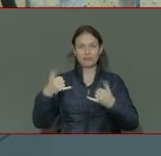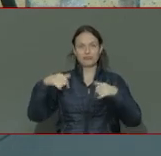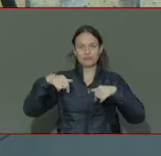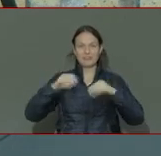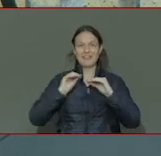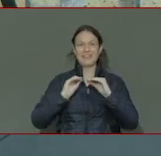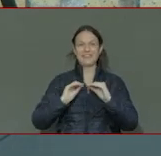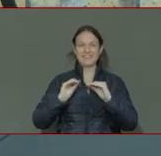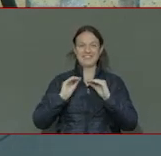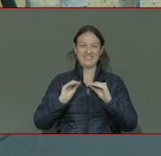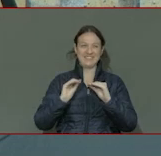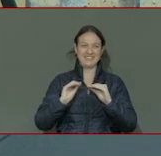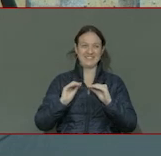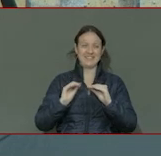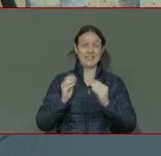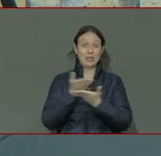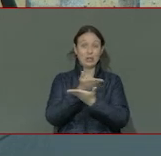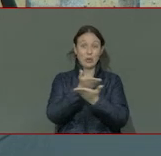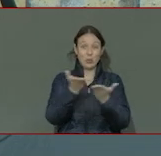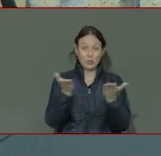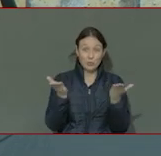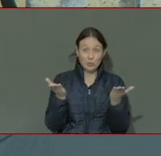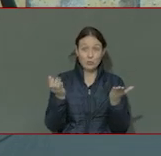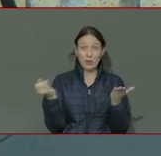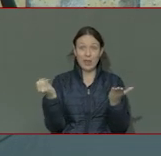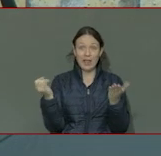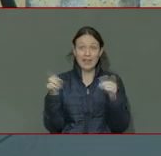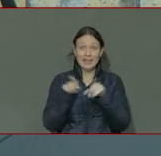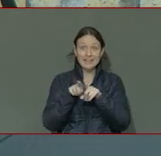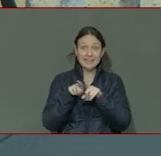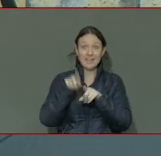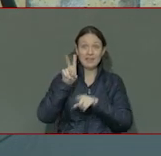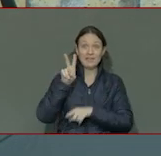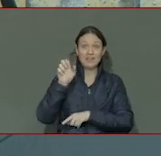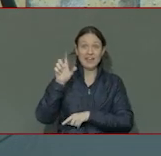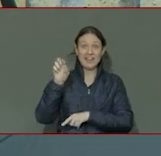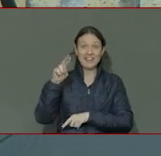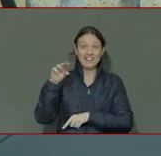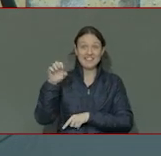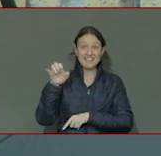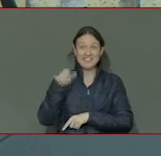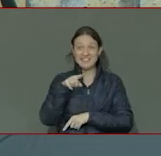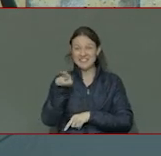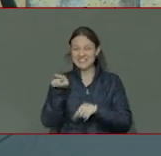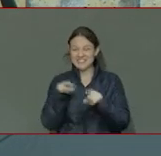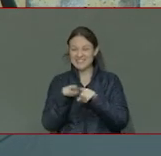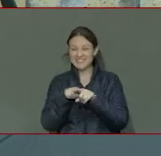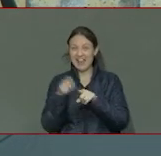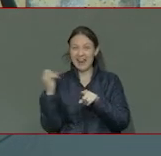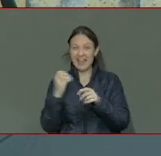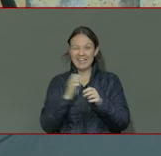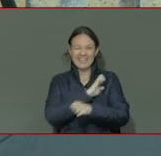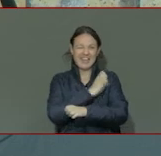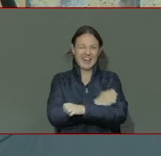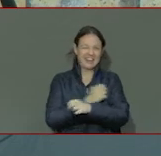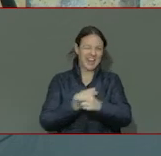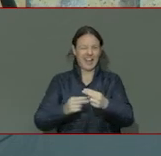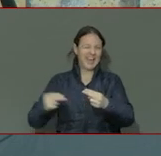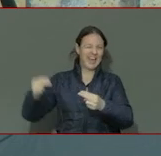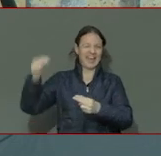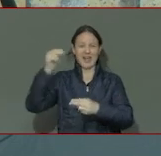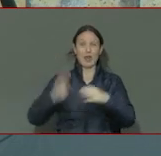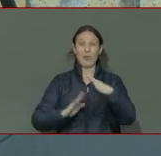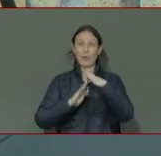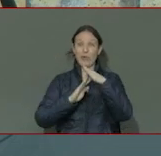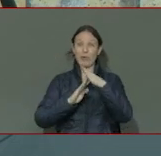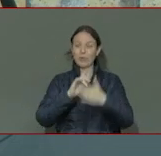the valence electrons. That means the ones with the highest energy. Because for coming on a